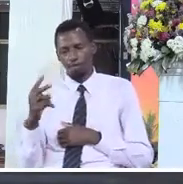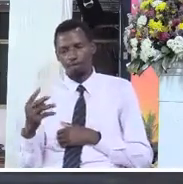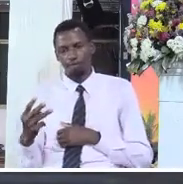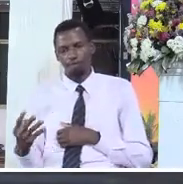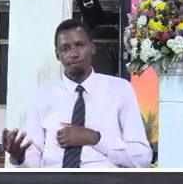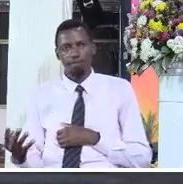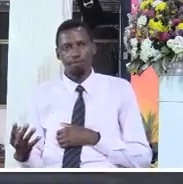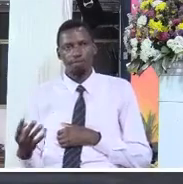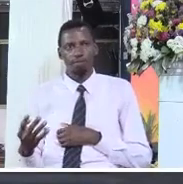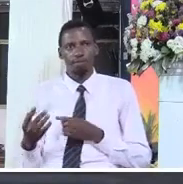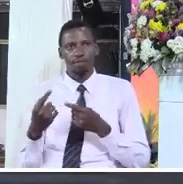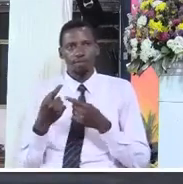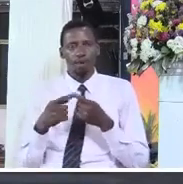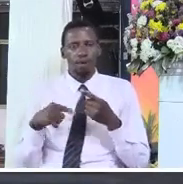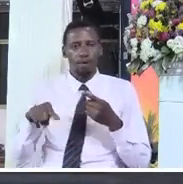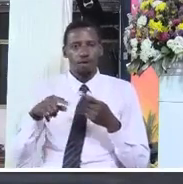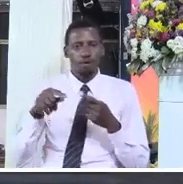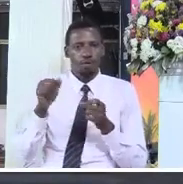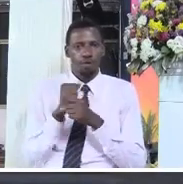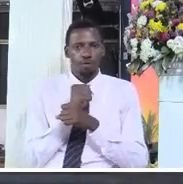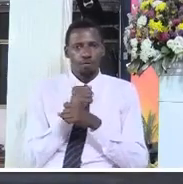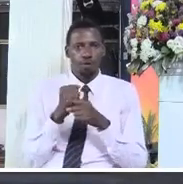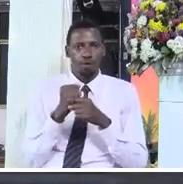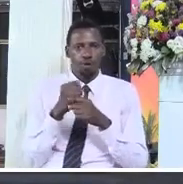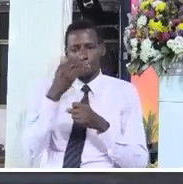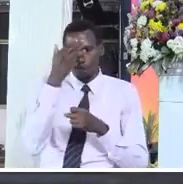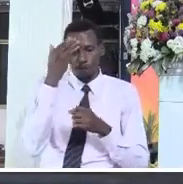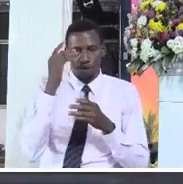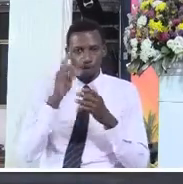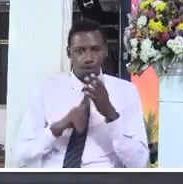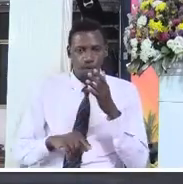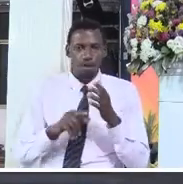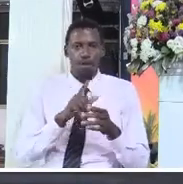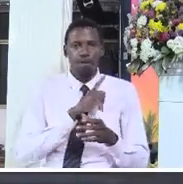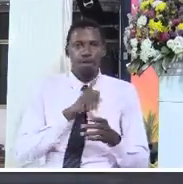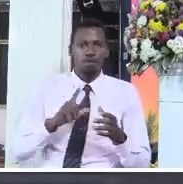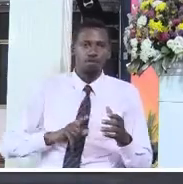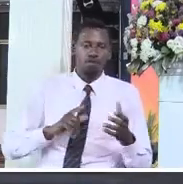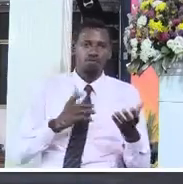omit them, but we cannot lose the sight that the Lord has taken you